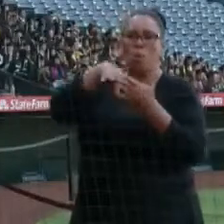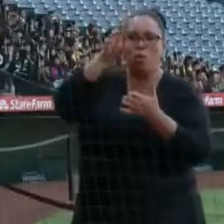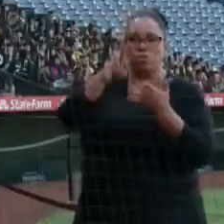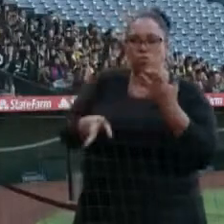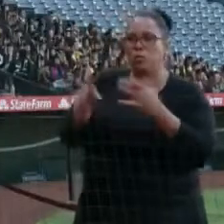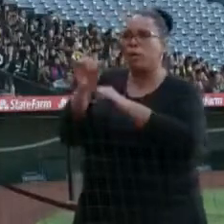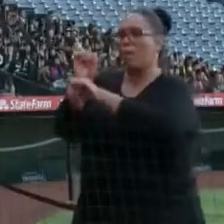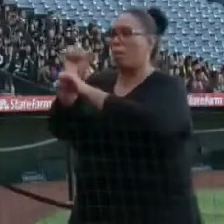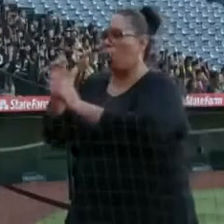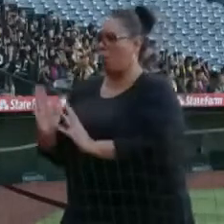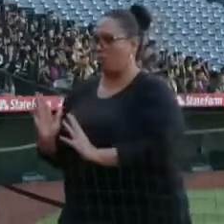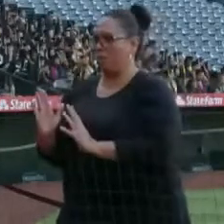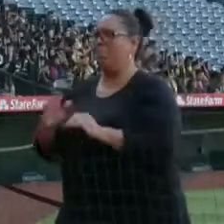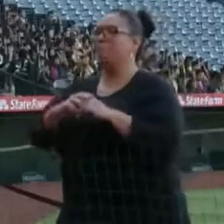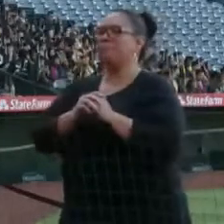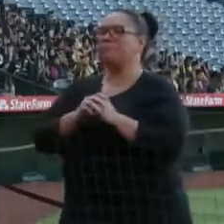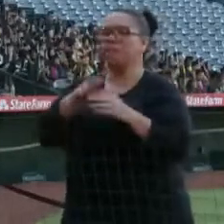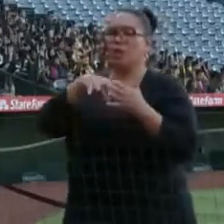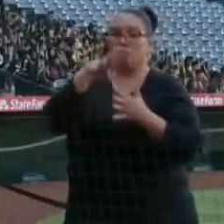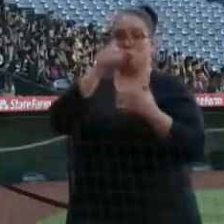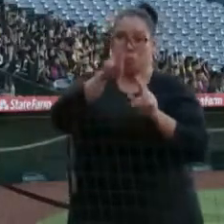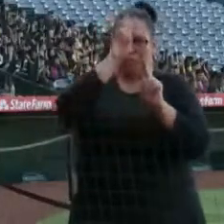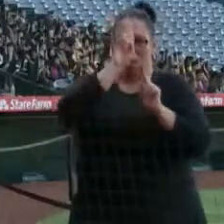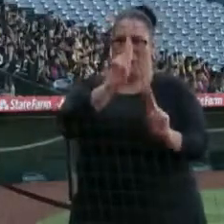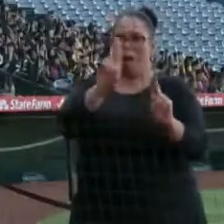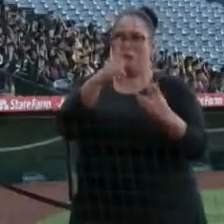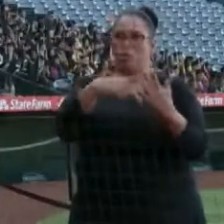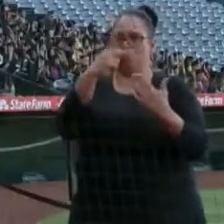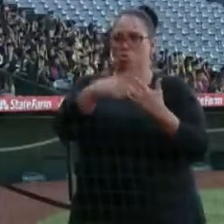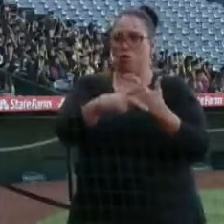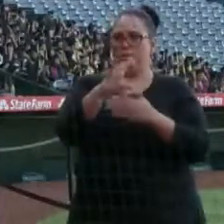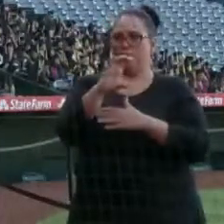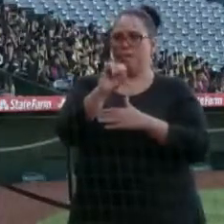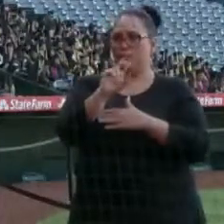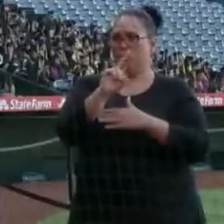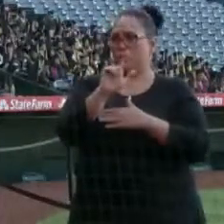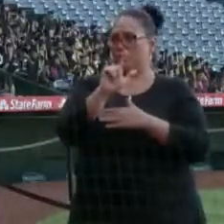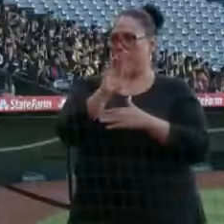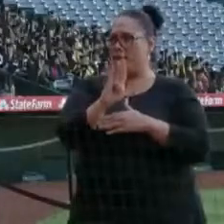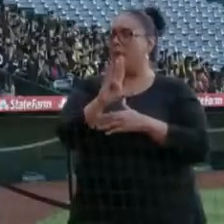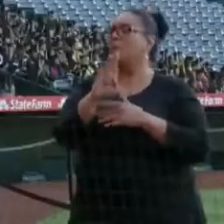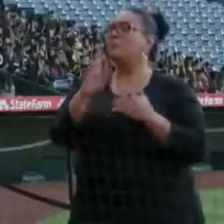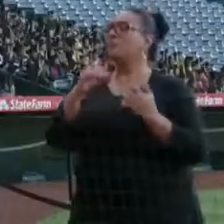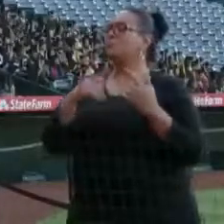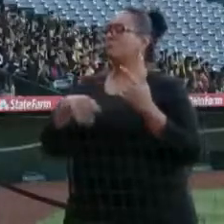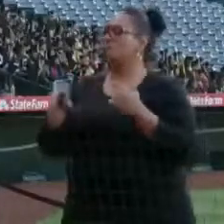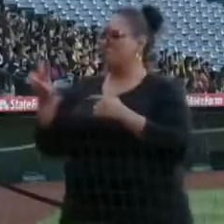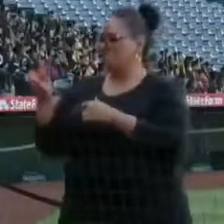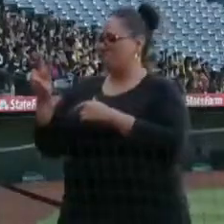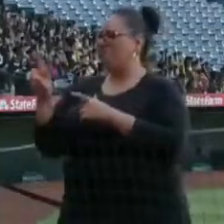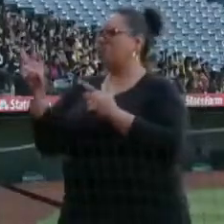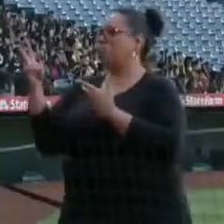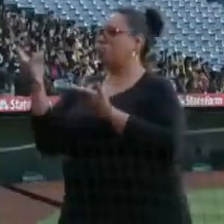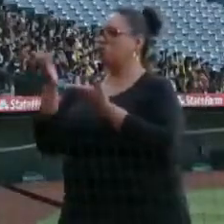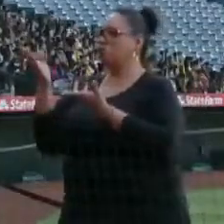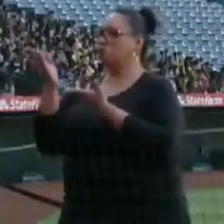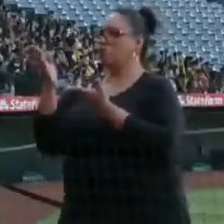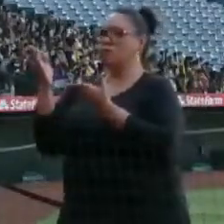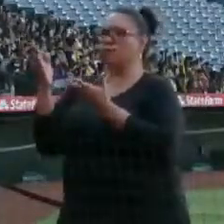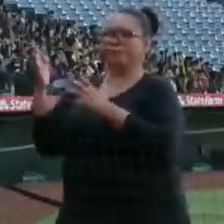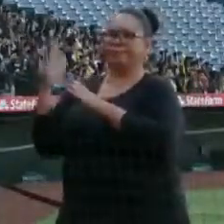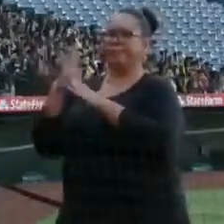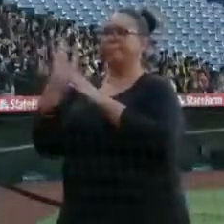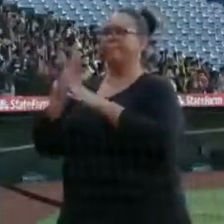employee. A student in the Honors Program at CSULB, Vaishali has served as the head of logistics